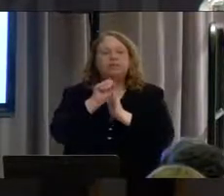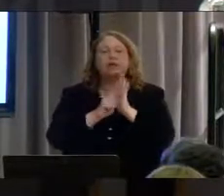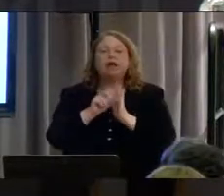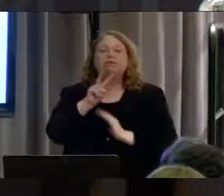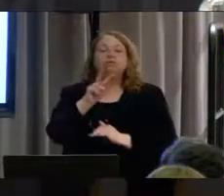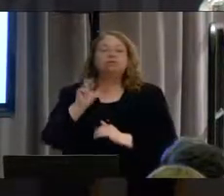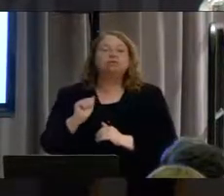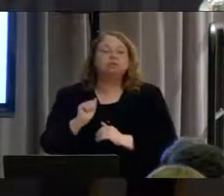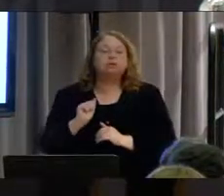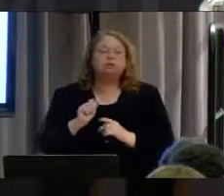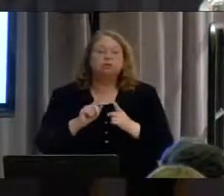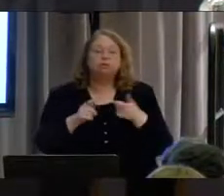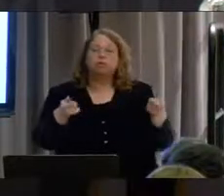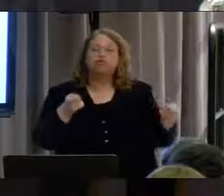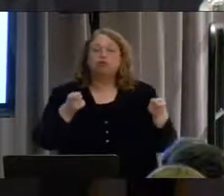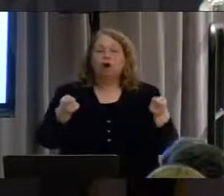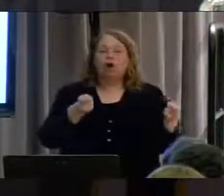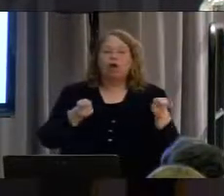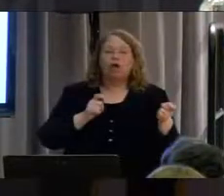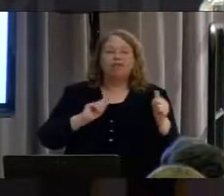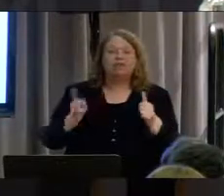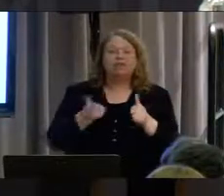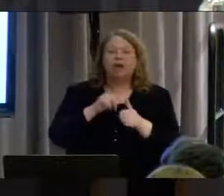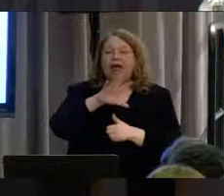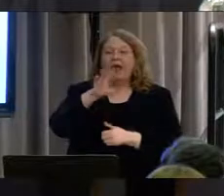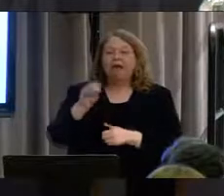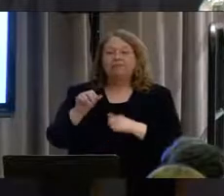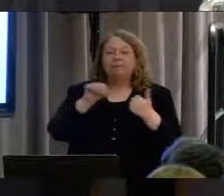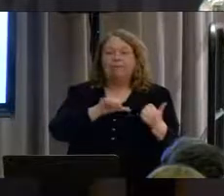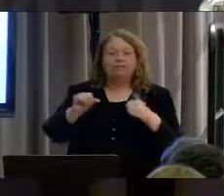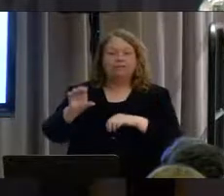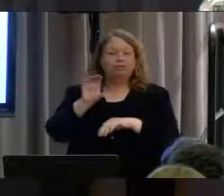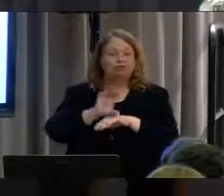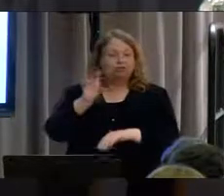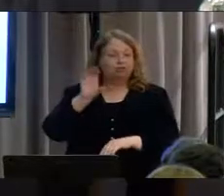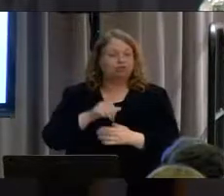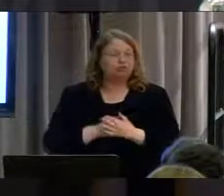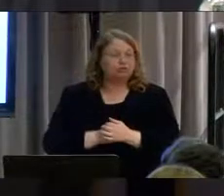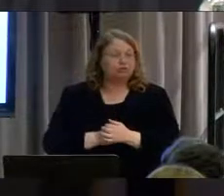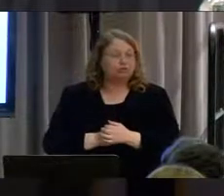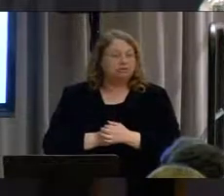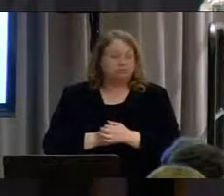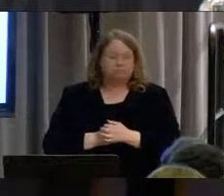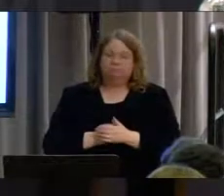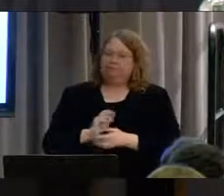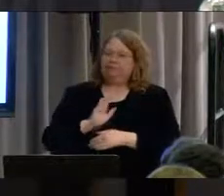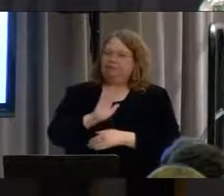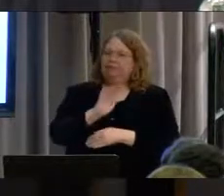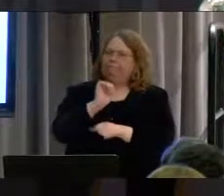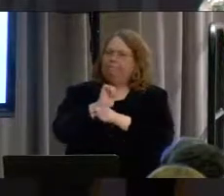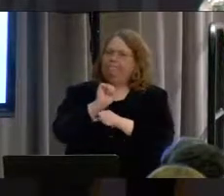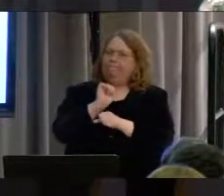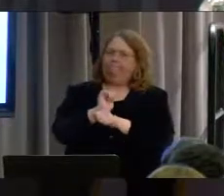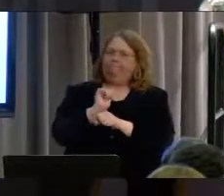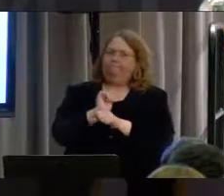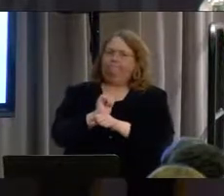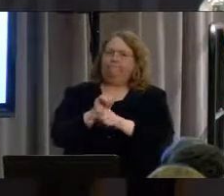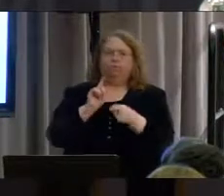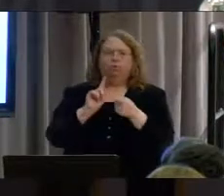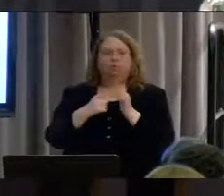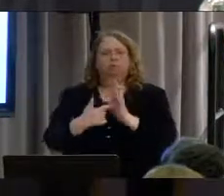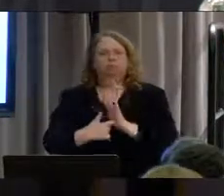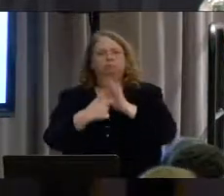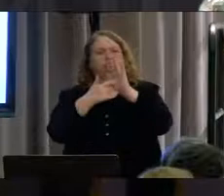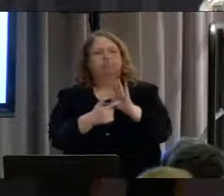be in charge of the first African Baptist church. And that was his job to